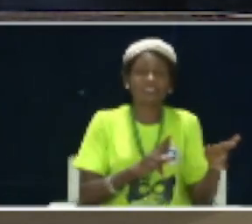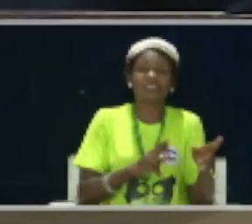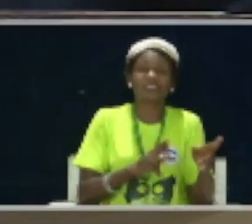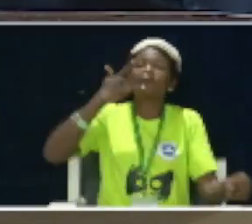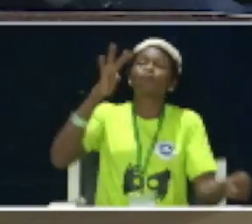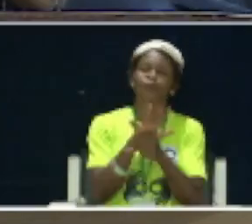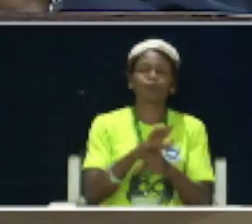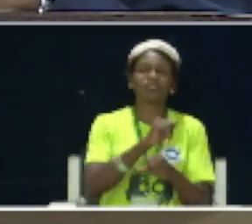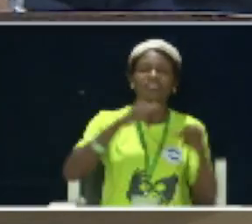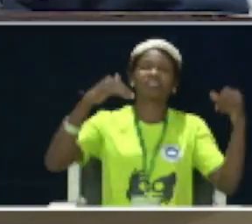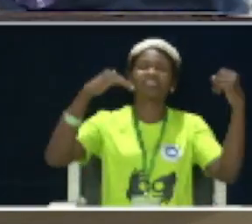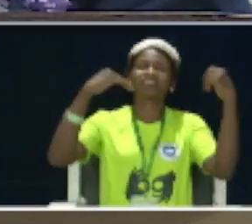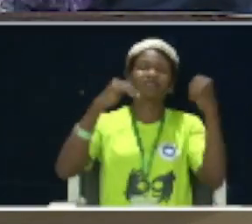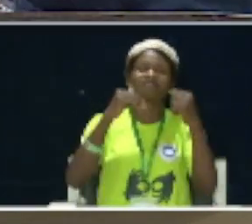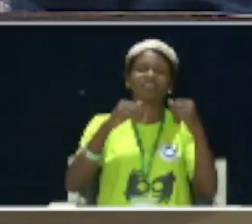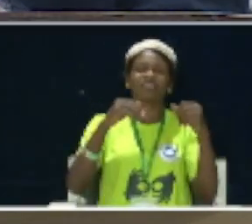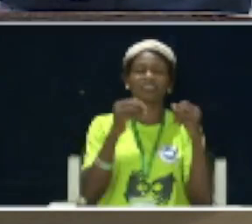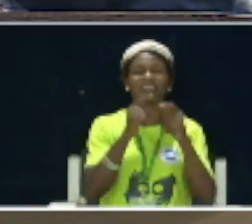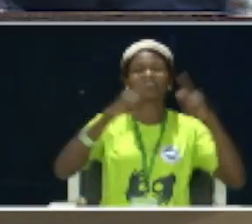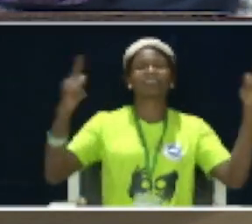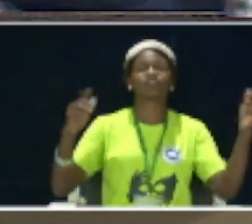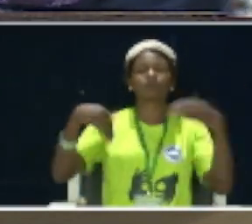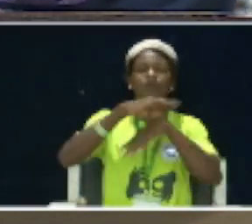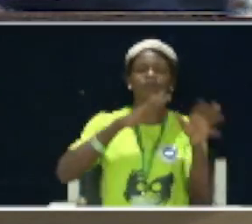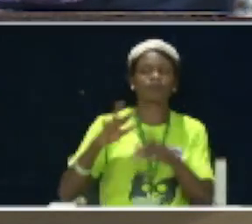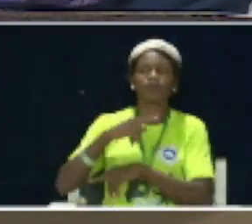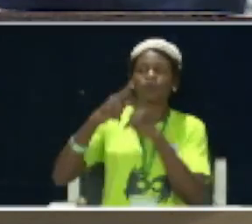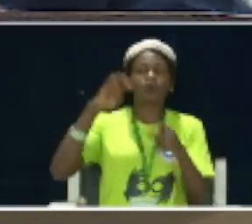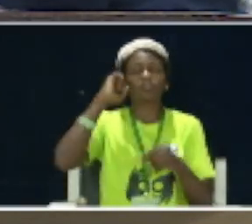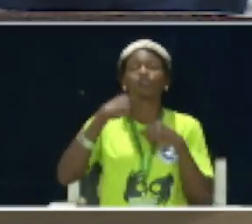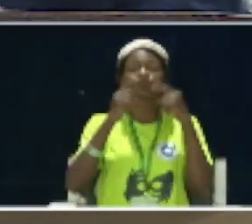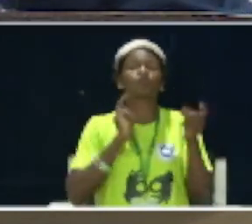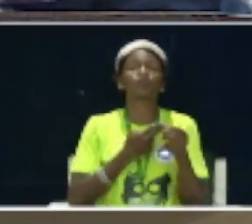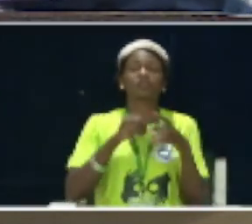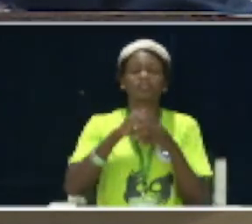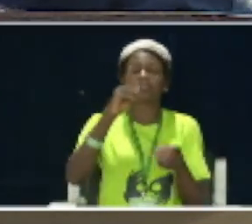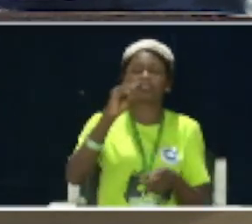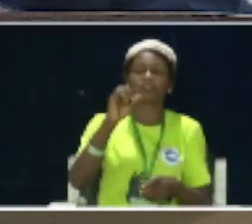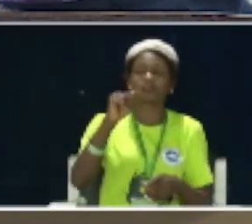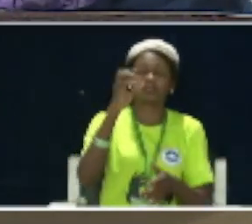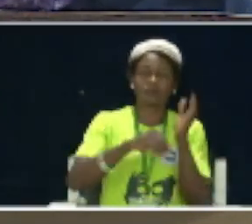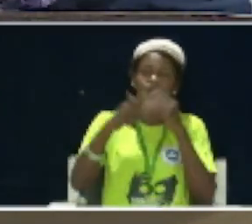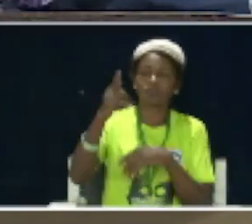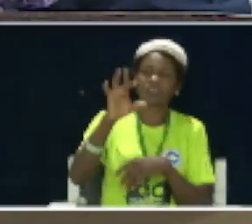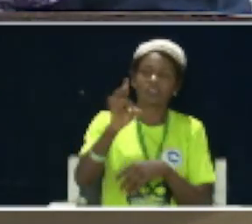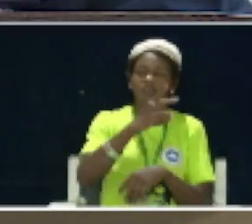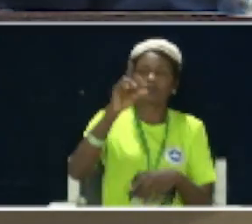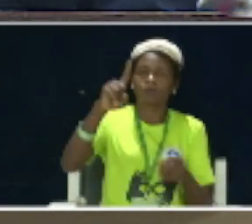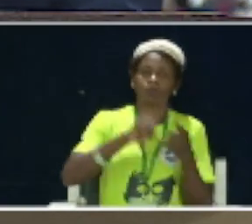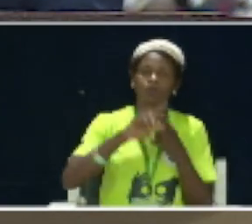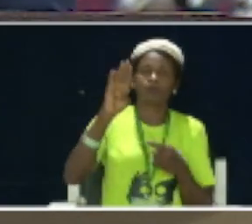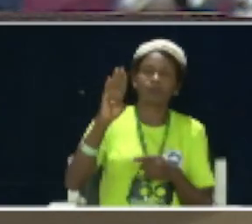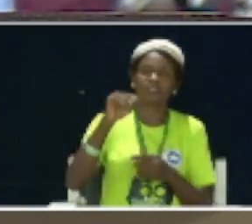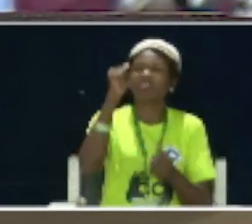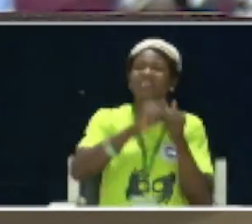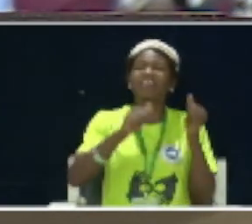promised a limitless overflow. When he told us in Deuteronomy 28 verse 1 to 14,